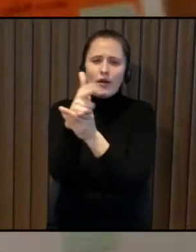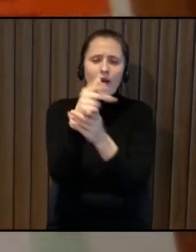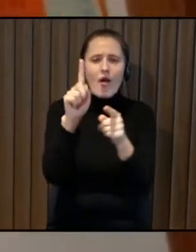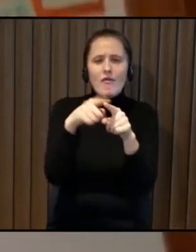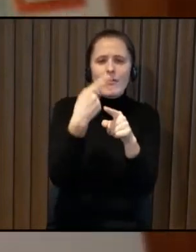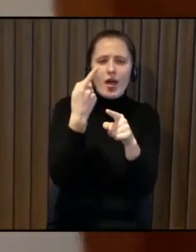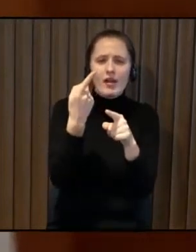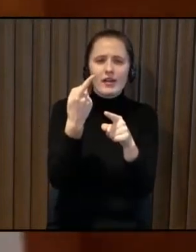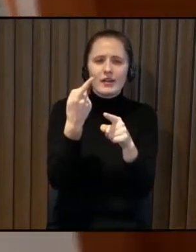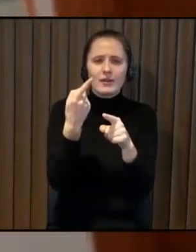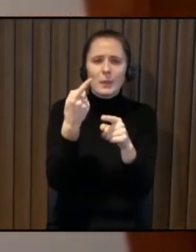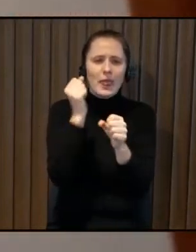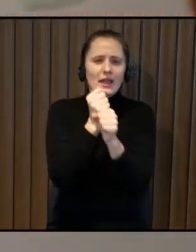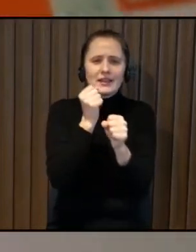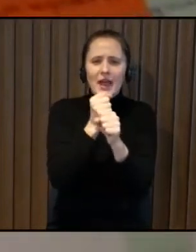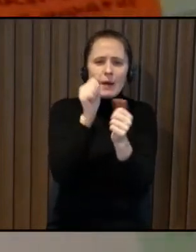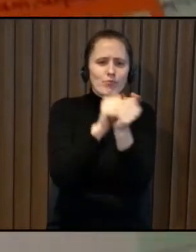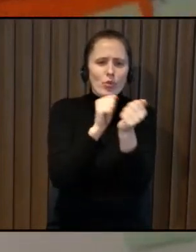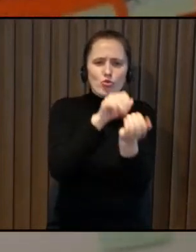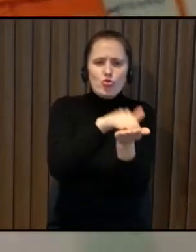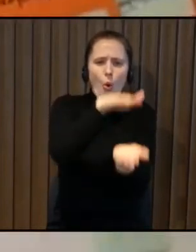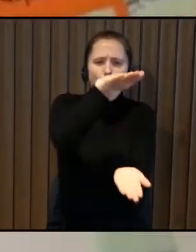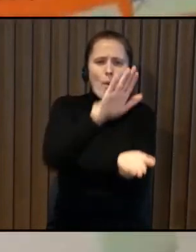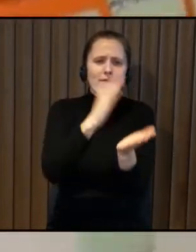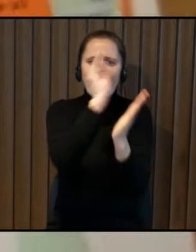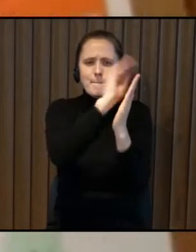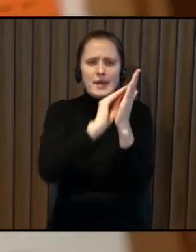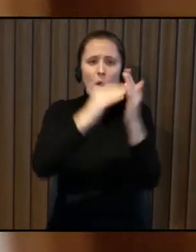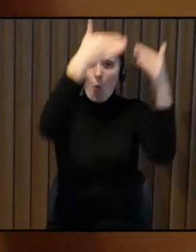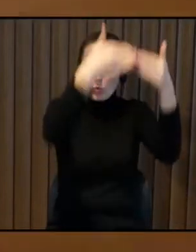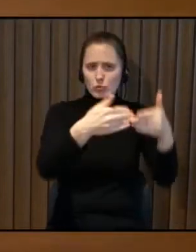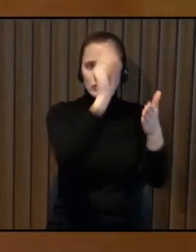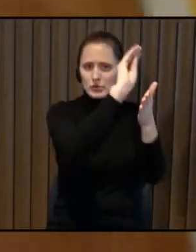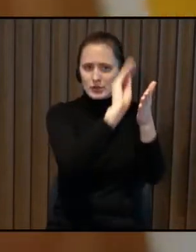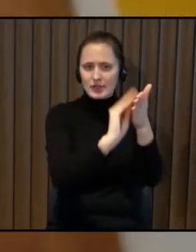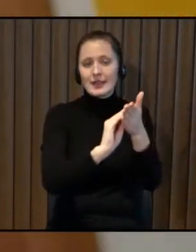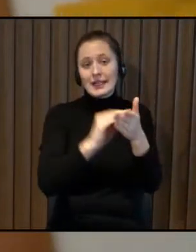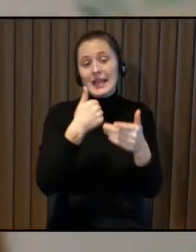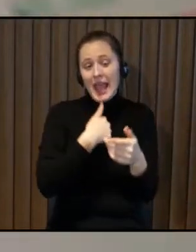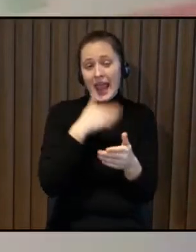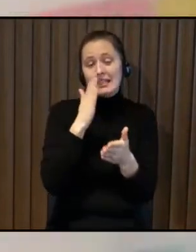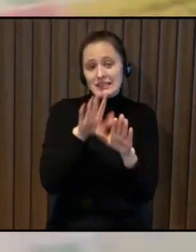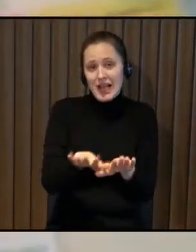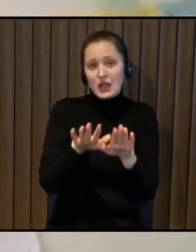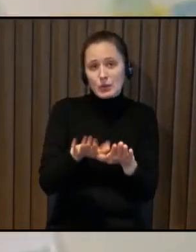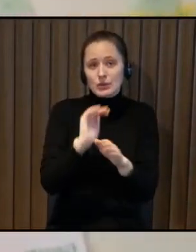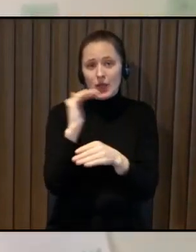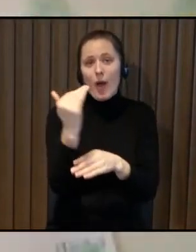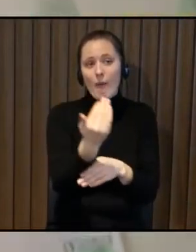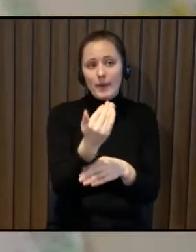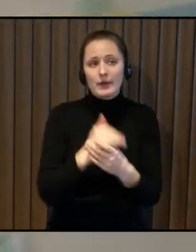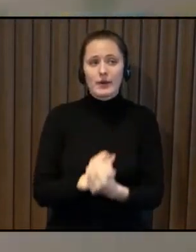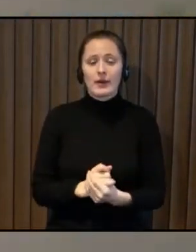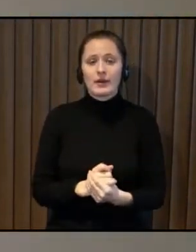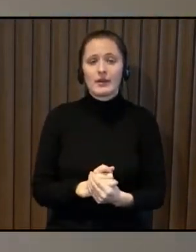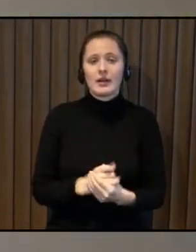There is a screen, a TV screen, also some documents on the wall. Most probably I'm in